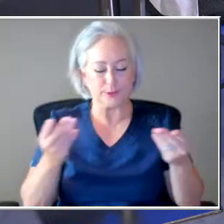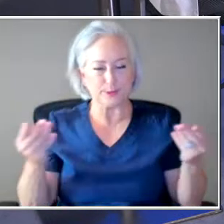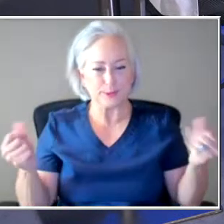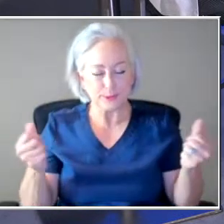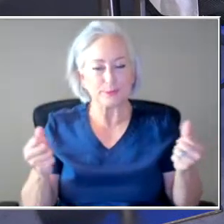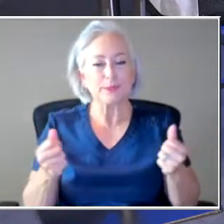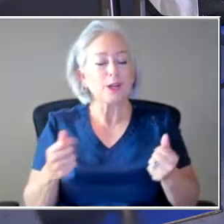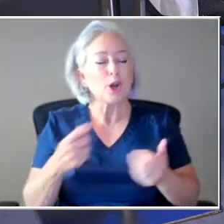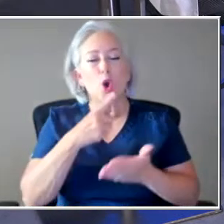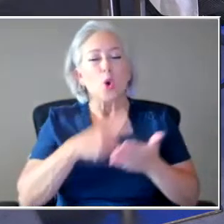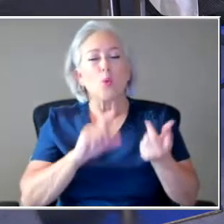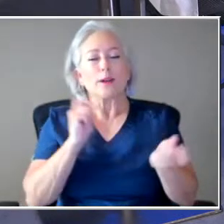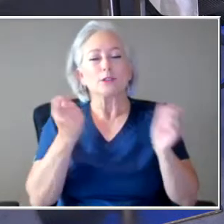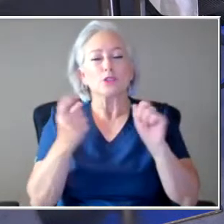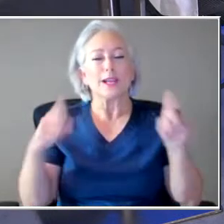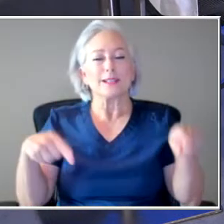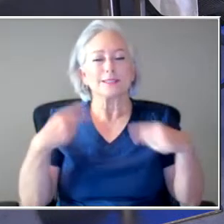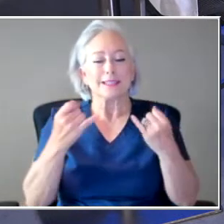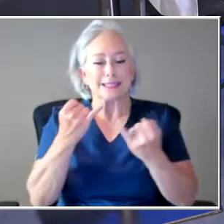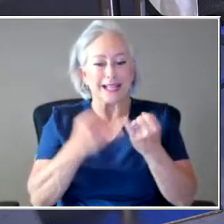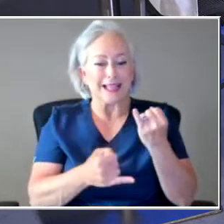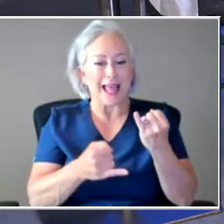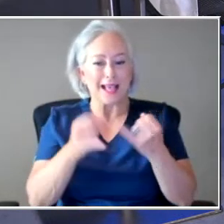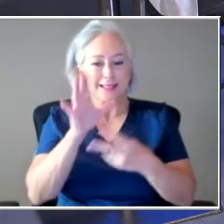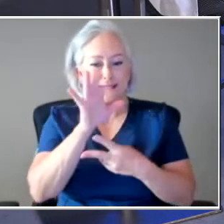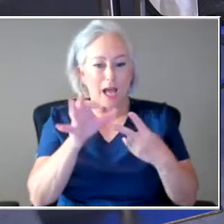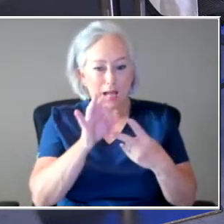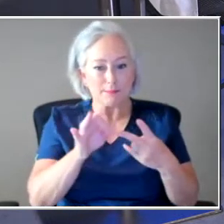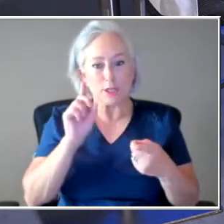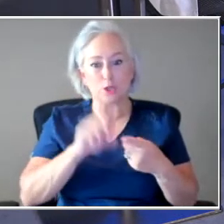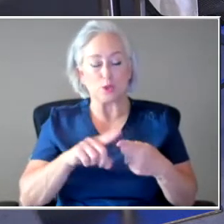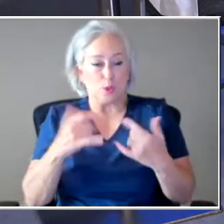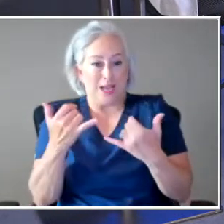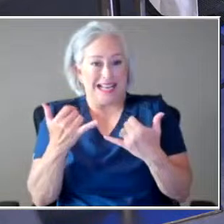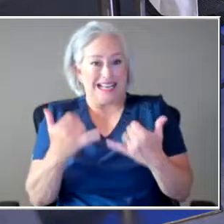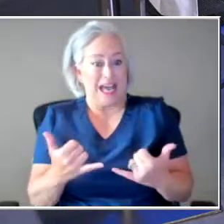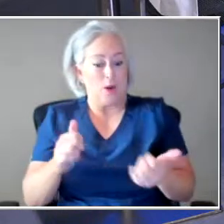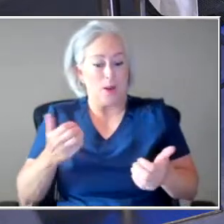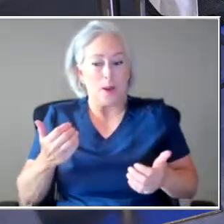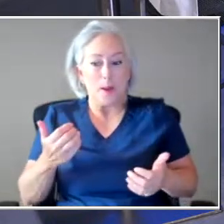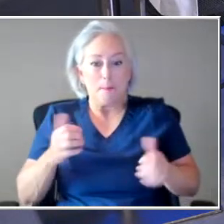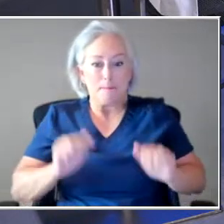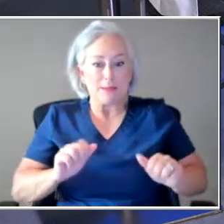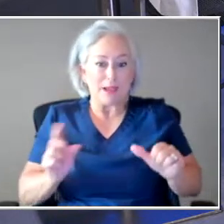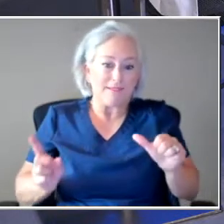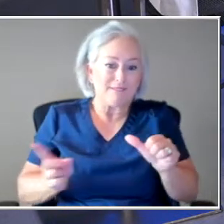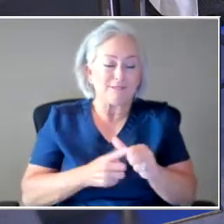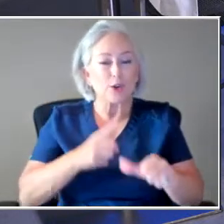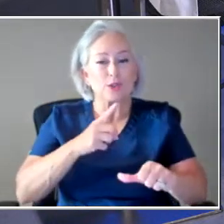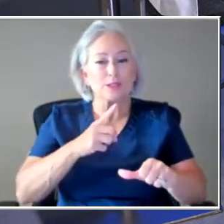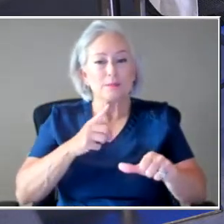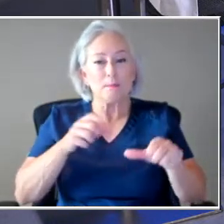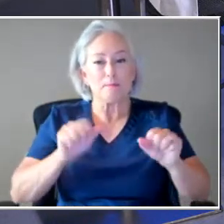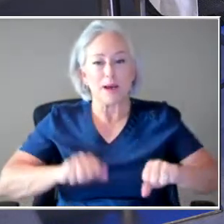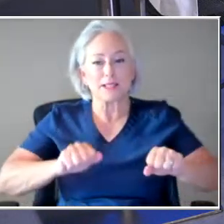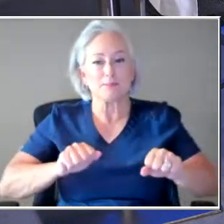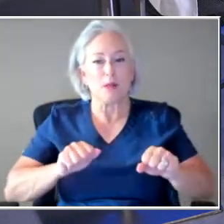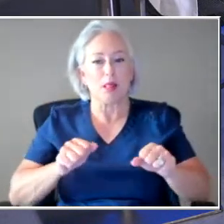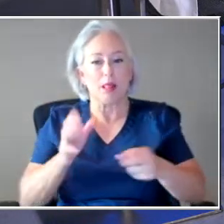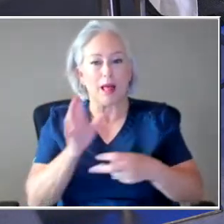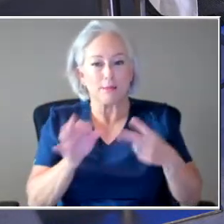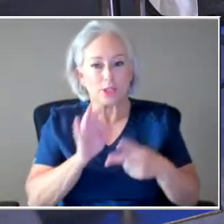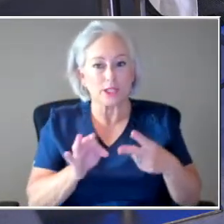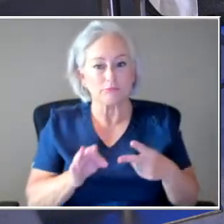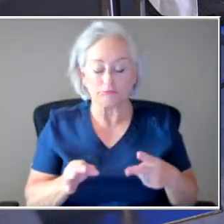last-ditch effort to now being, possibly closer to a first line of defense for patients like Absolutely. Shay? Critically important question.